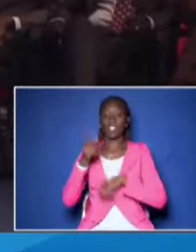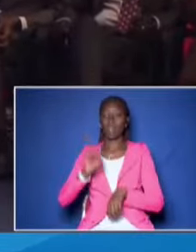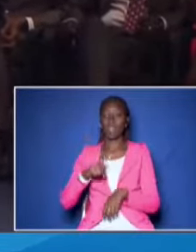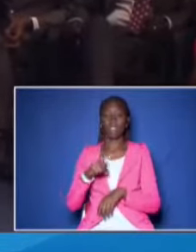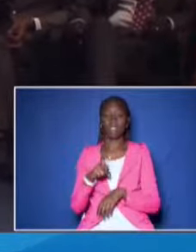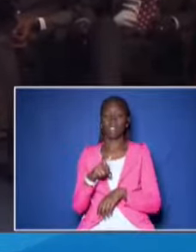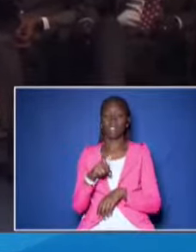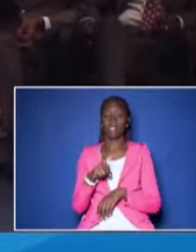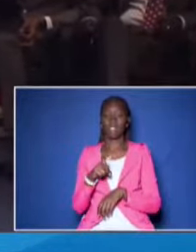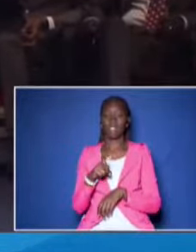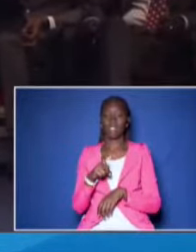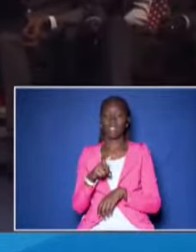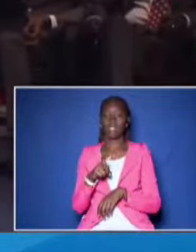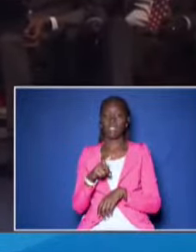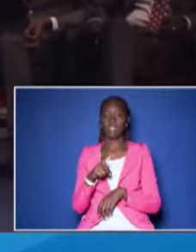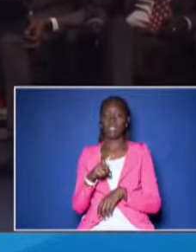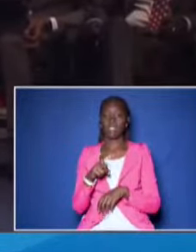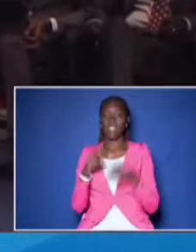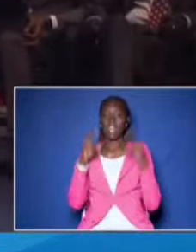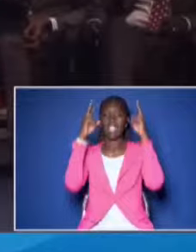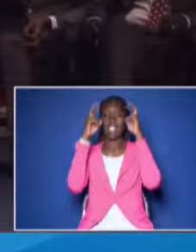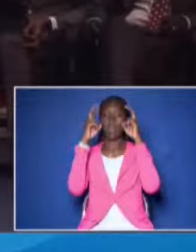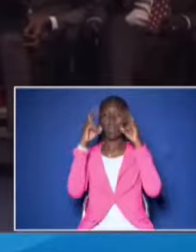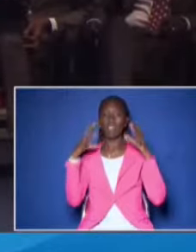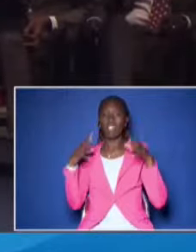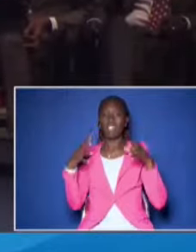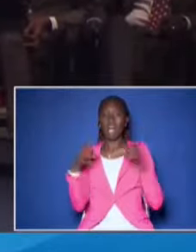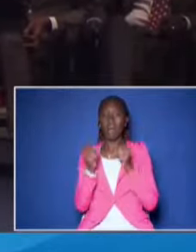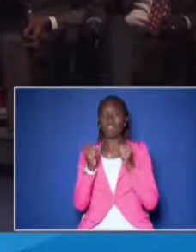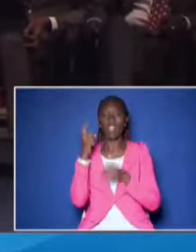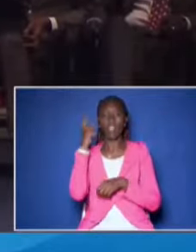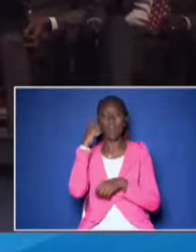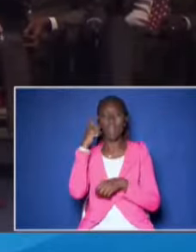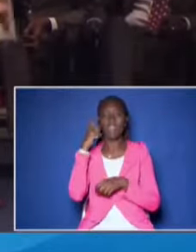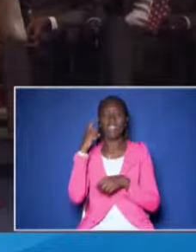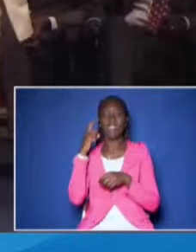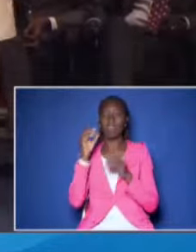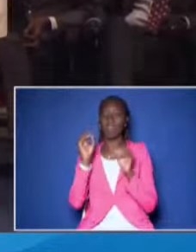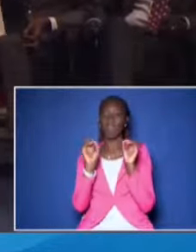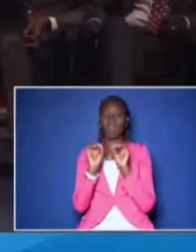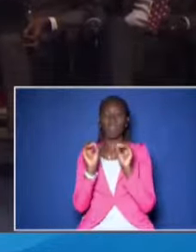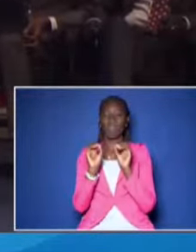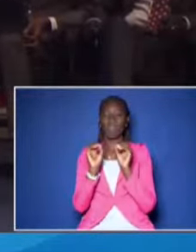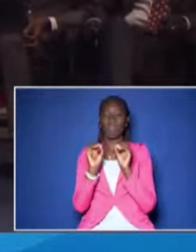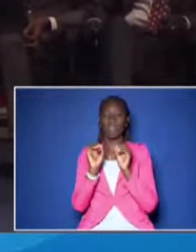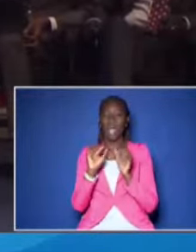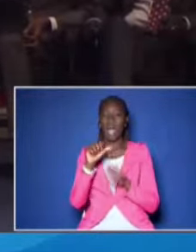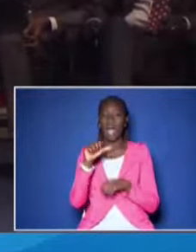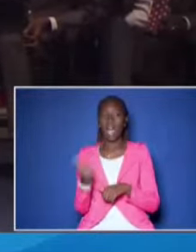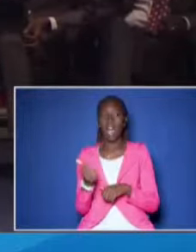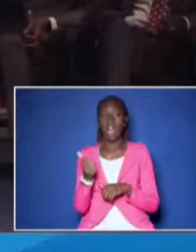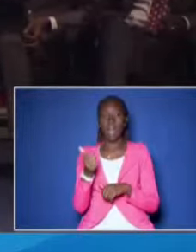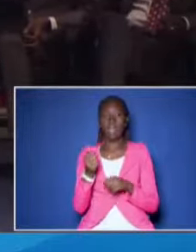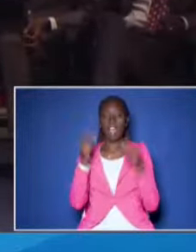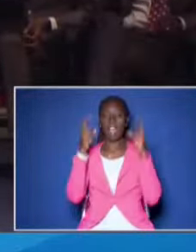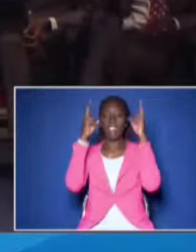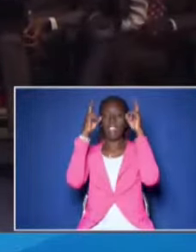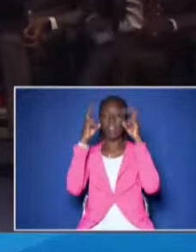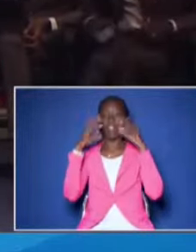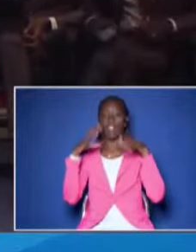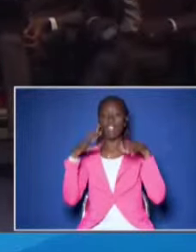change no more demons harassing your mind no more Devils harassing